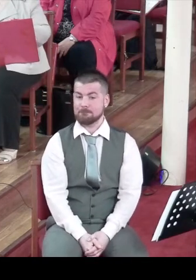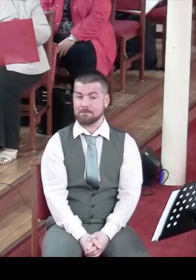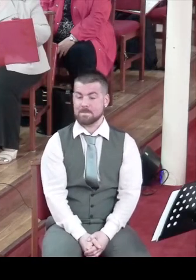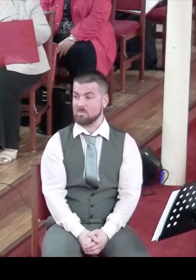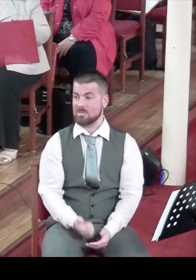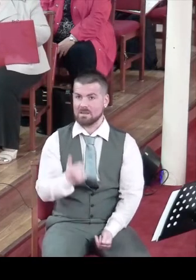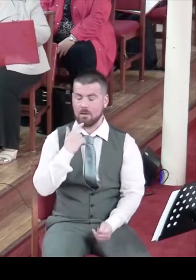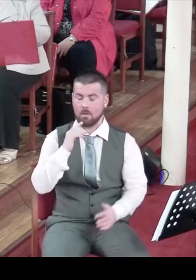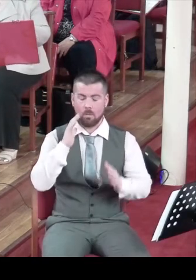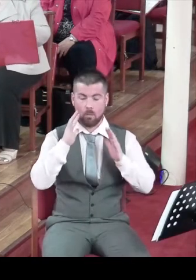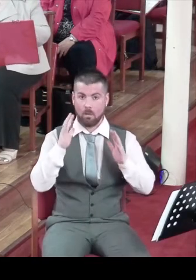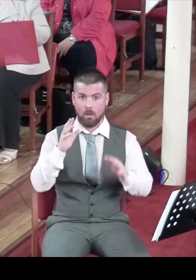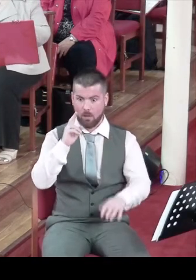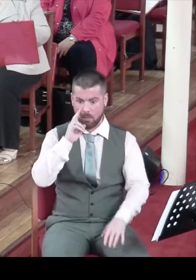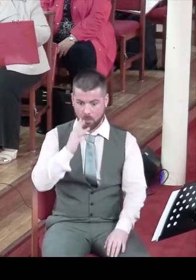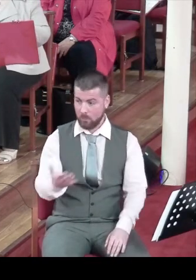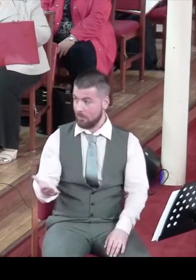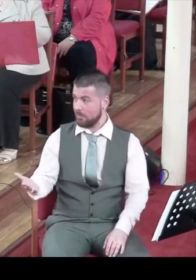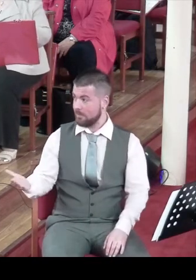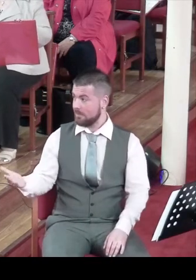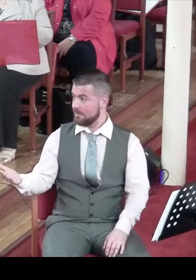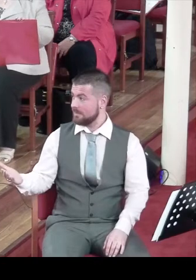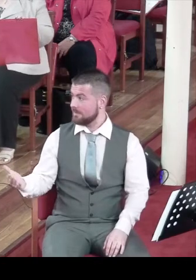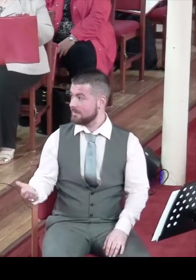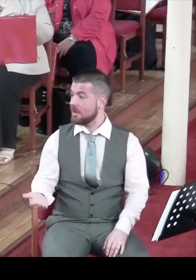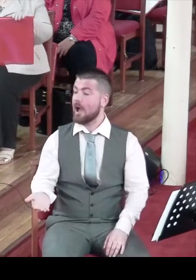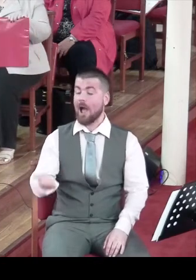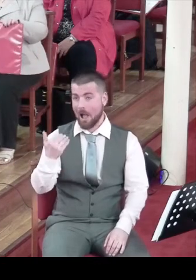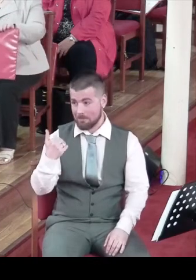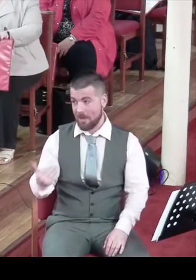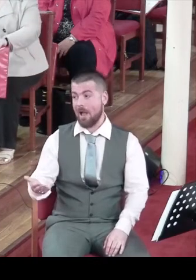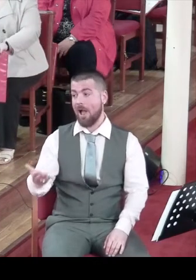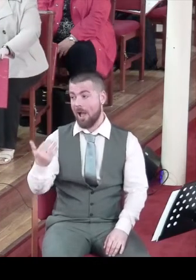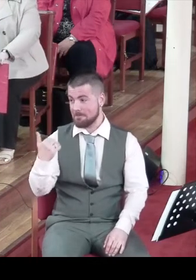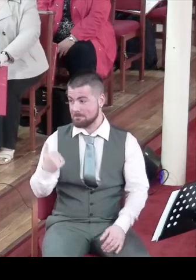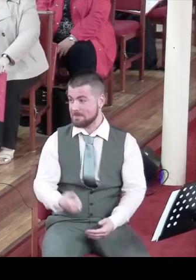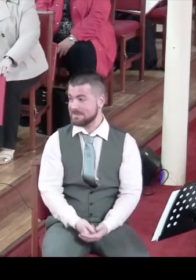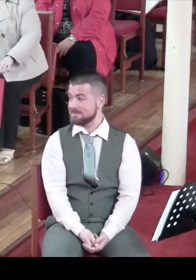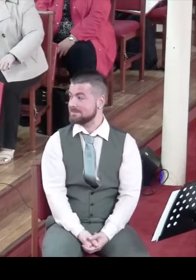Oh my goodness, look at this. Up you come, up you come.